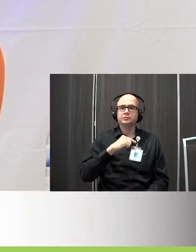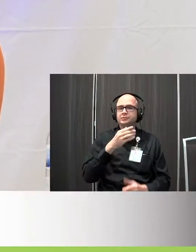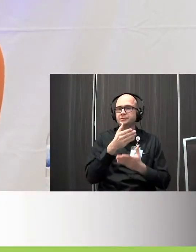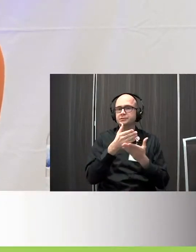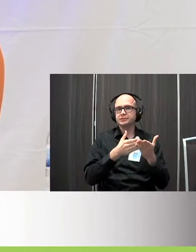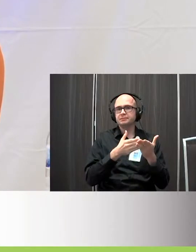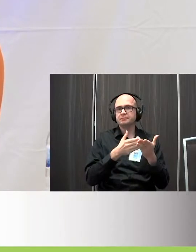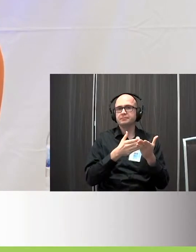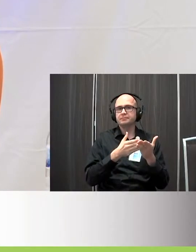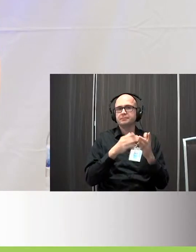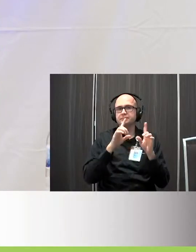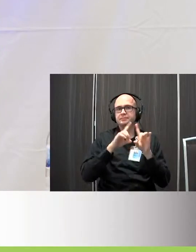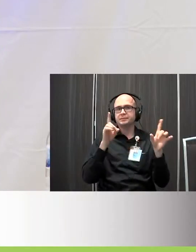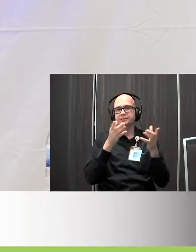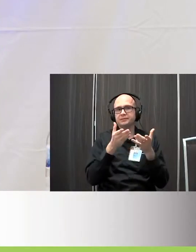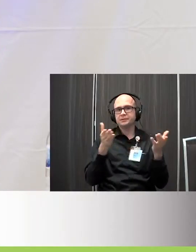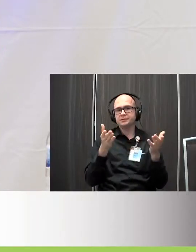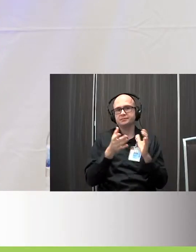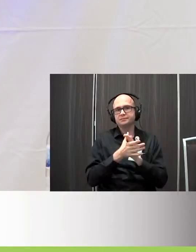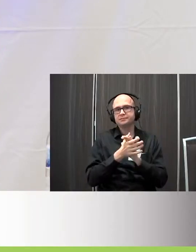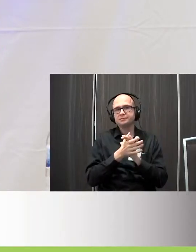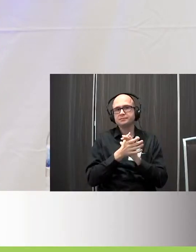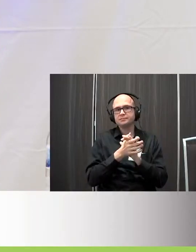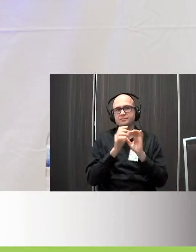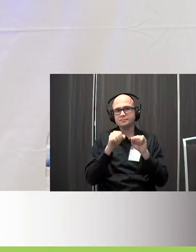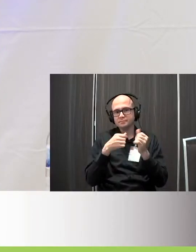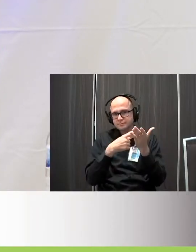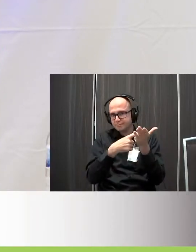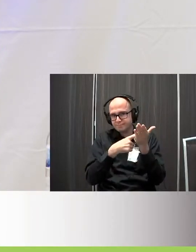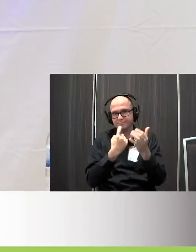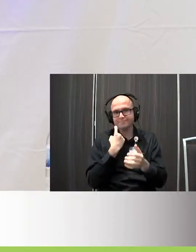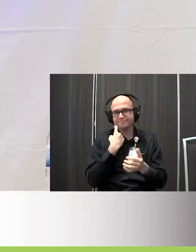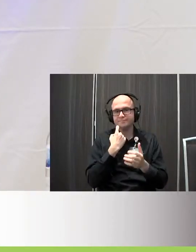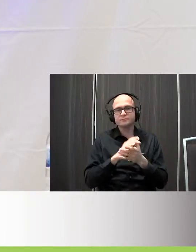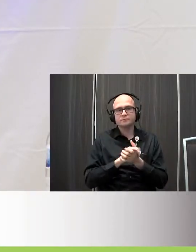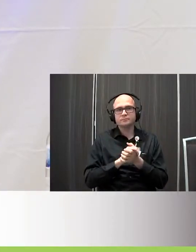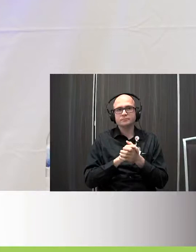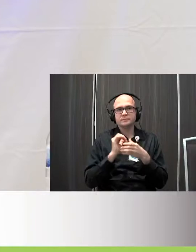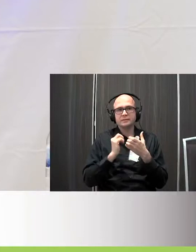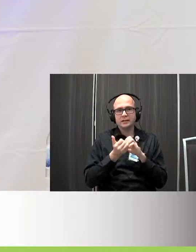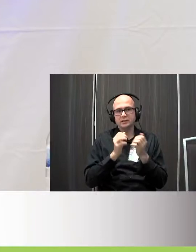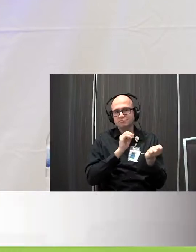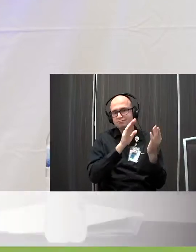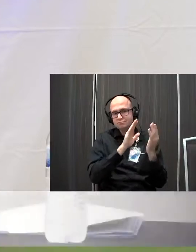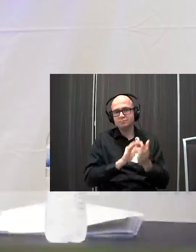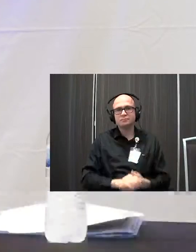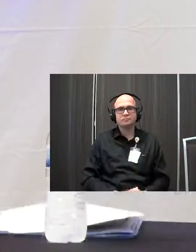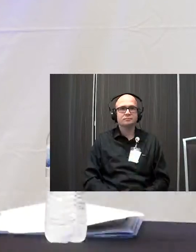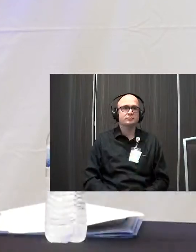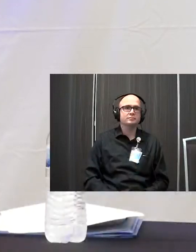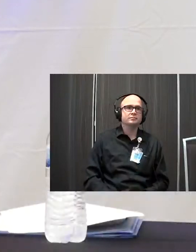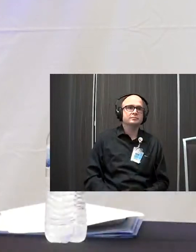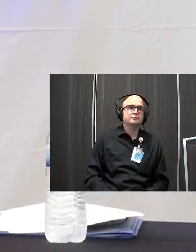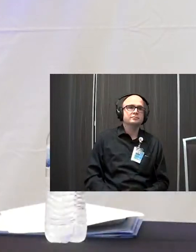the different things that we've been talking about as far as, how to address it. Great.